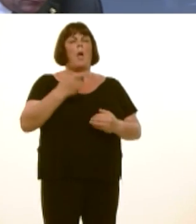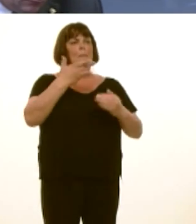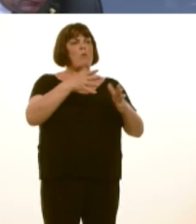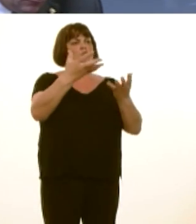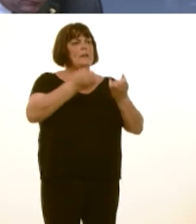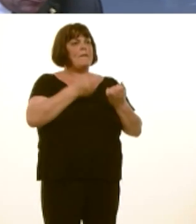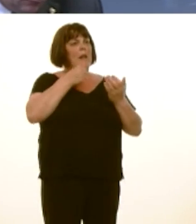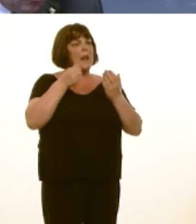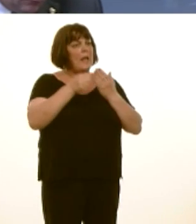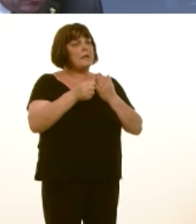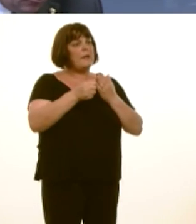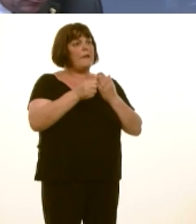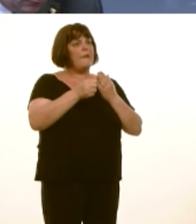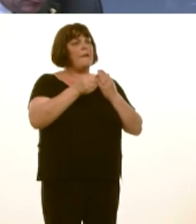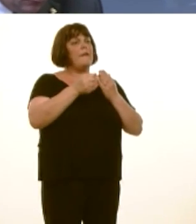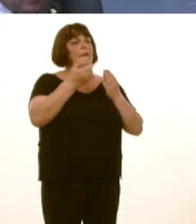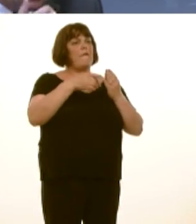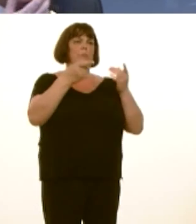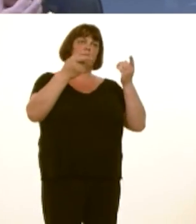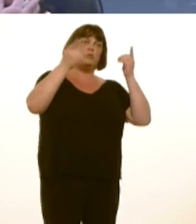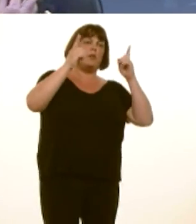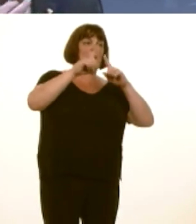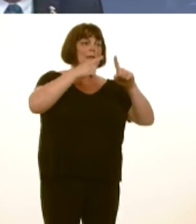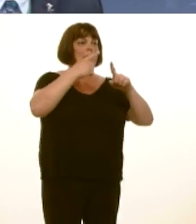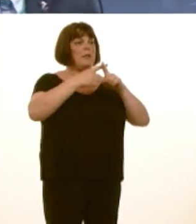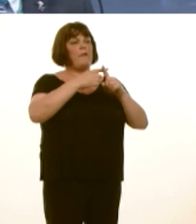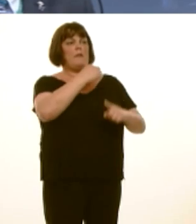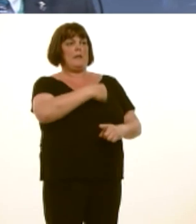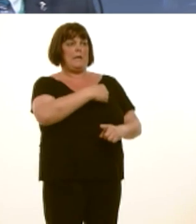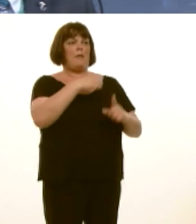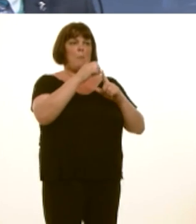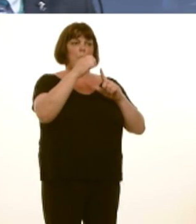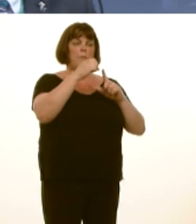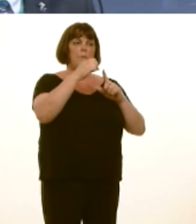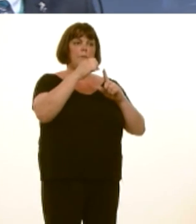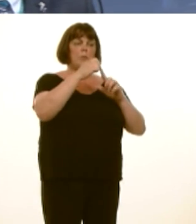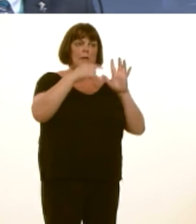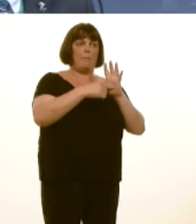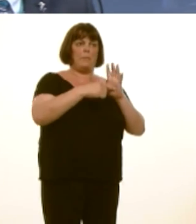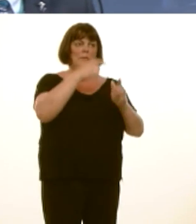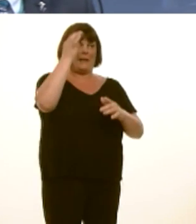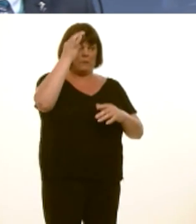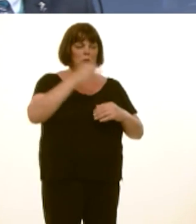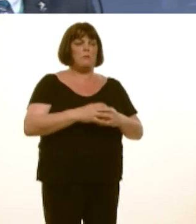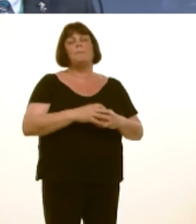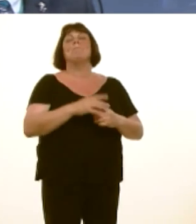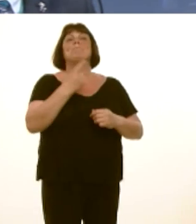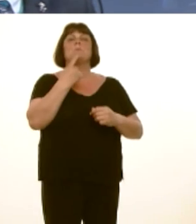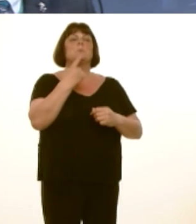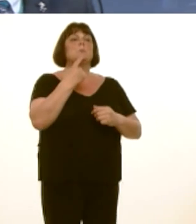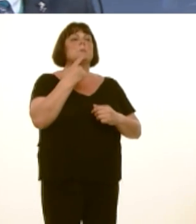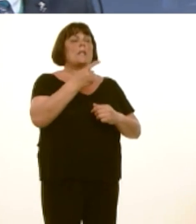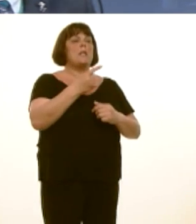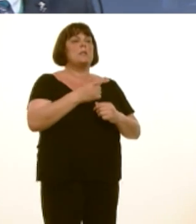which David Rees has received from the Chief Executive of the East Potomac Council, which he has shared with campaigners, in which the Chief Executive effectively says that